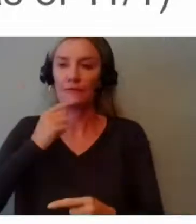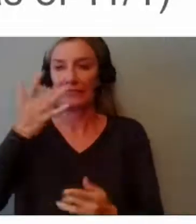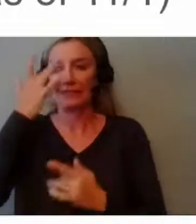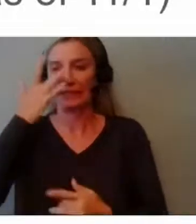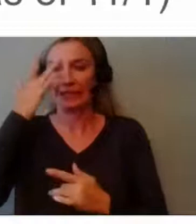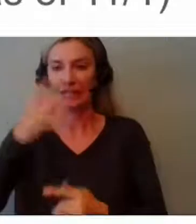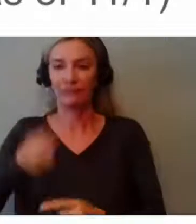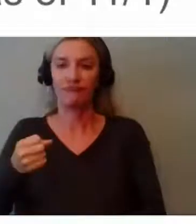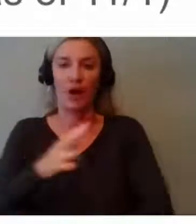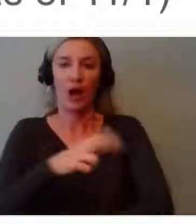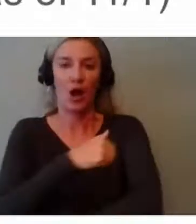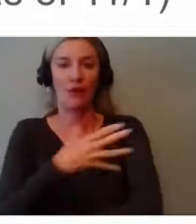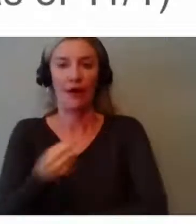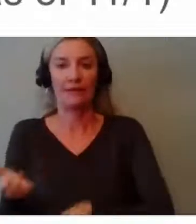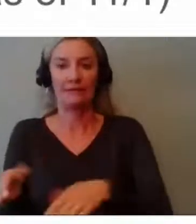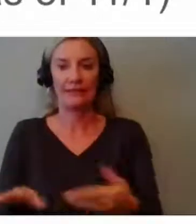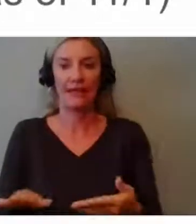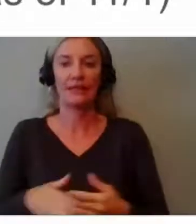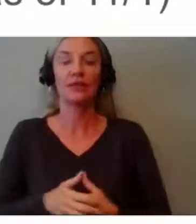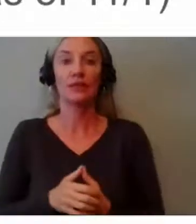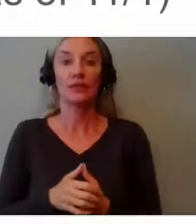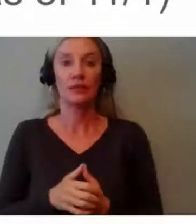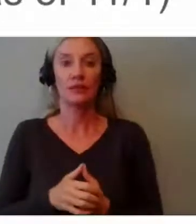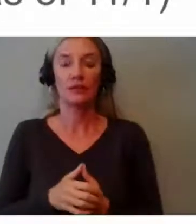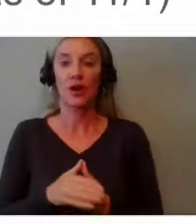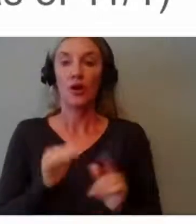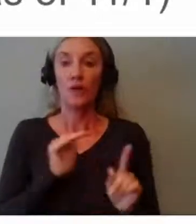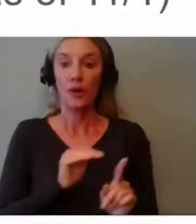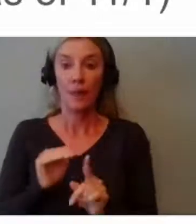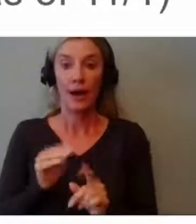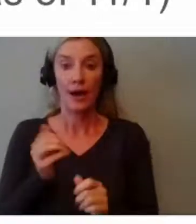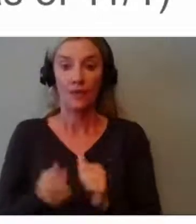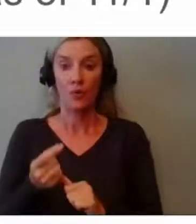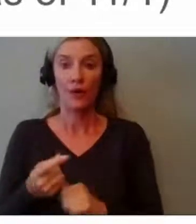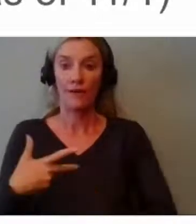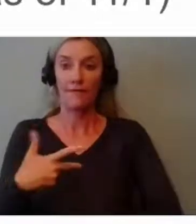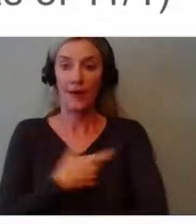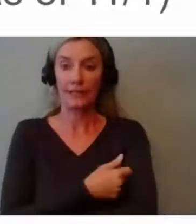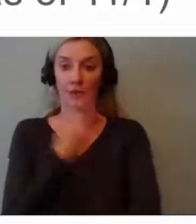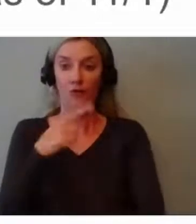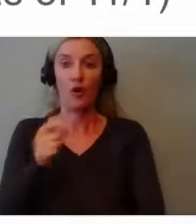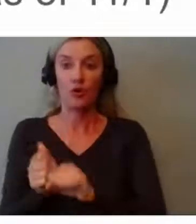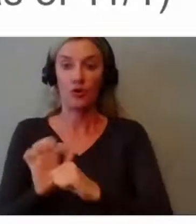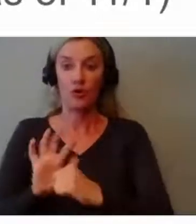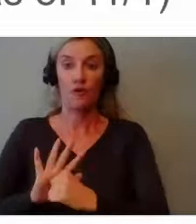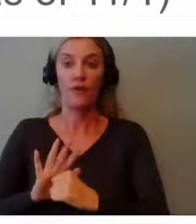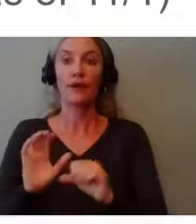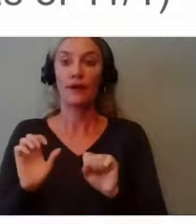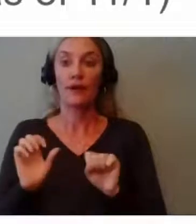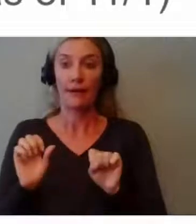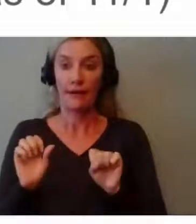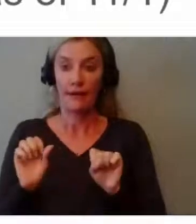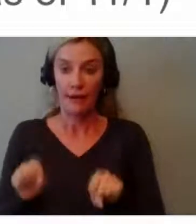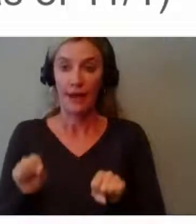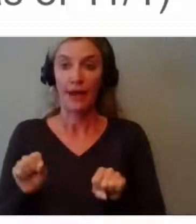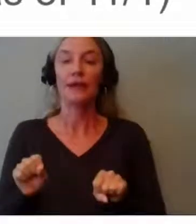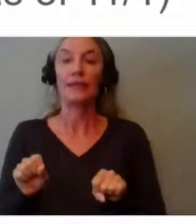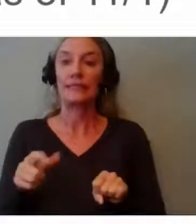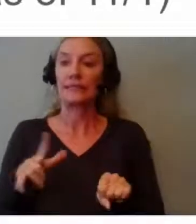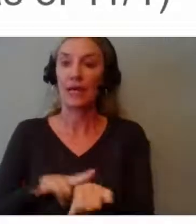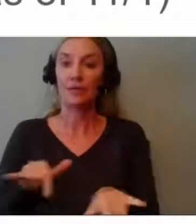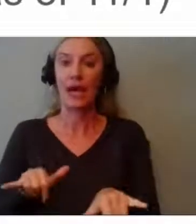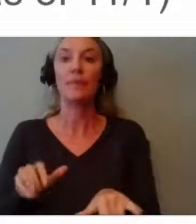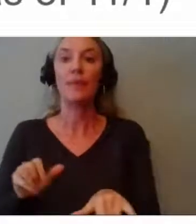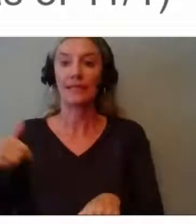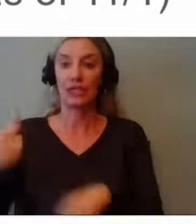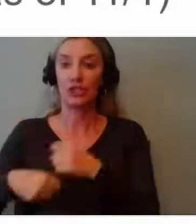The other thing I just want to remind us all about is that vaccines for COVID may be given with this year's influenza vaccines